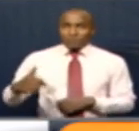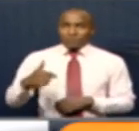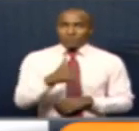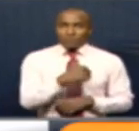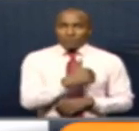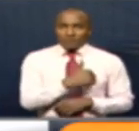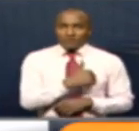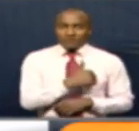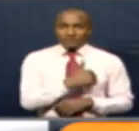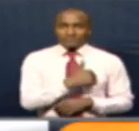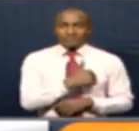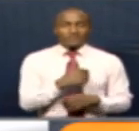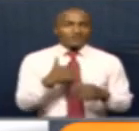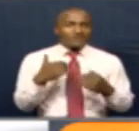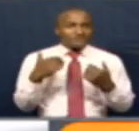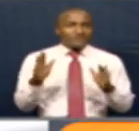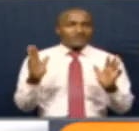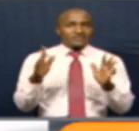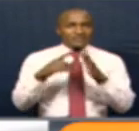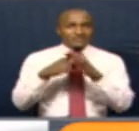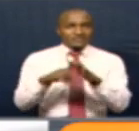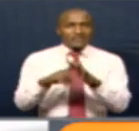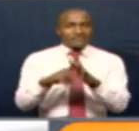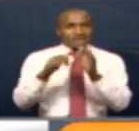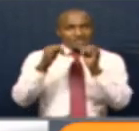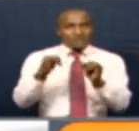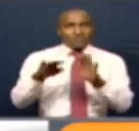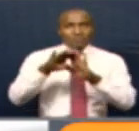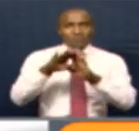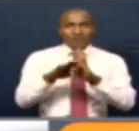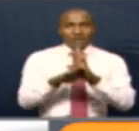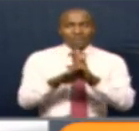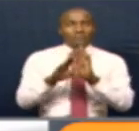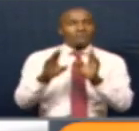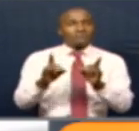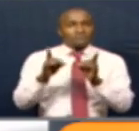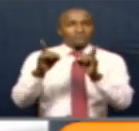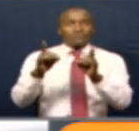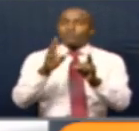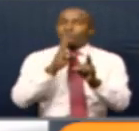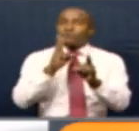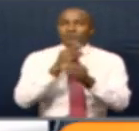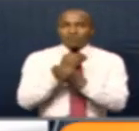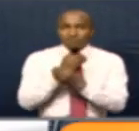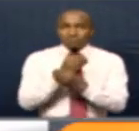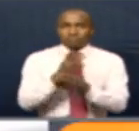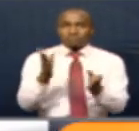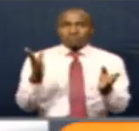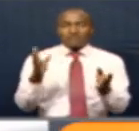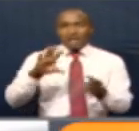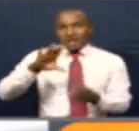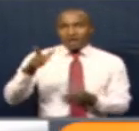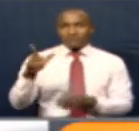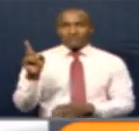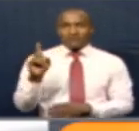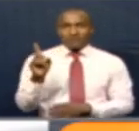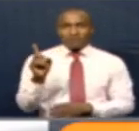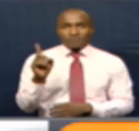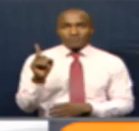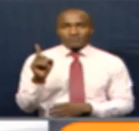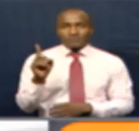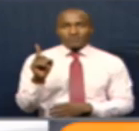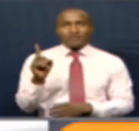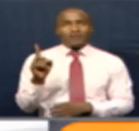we have already started new programs to deliver water into the county of Nairobi,